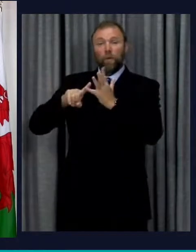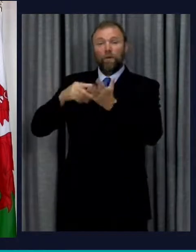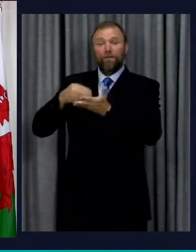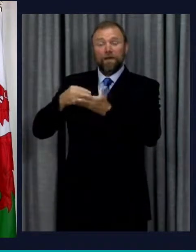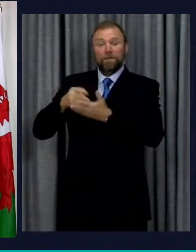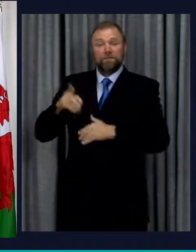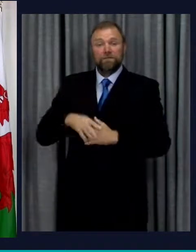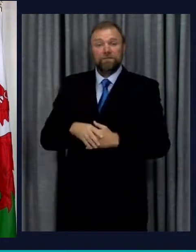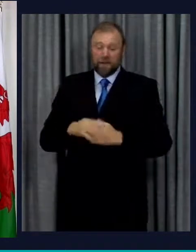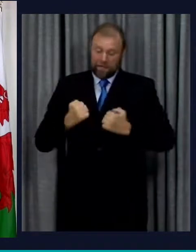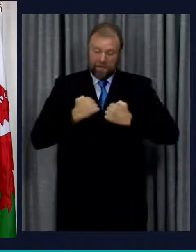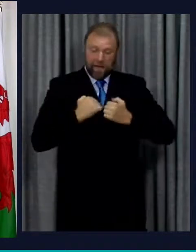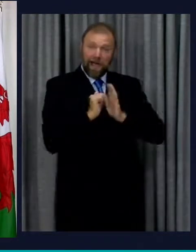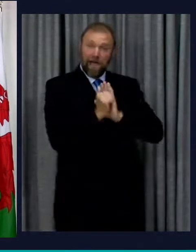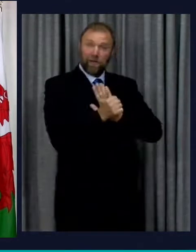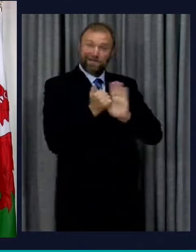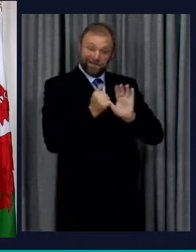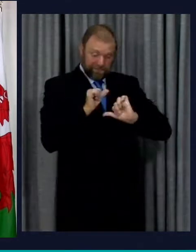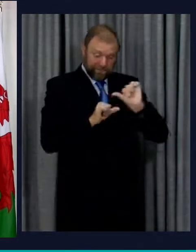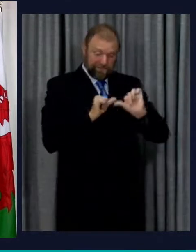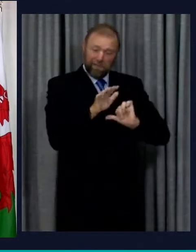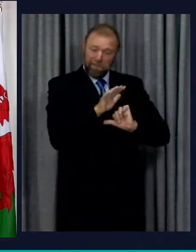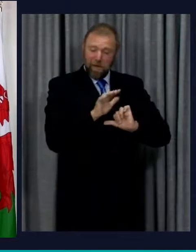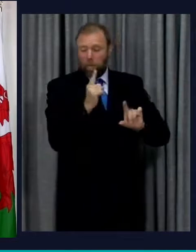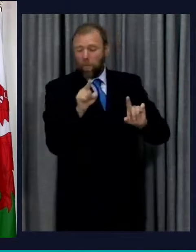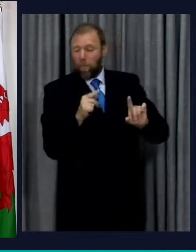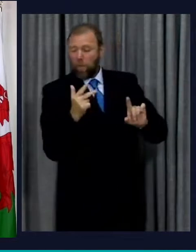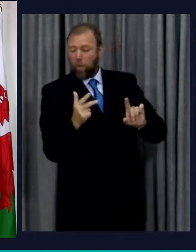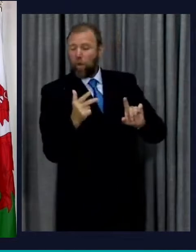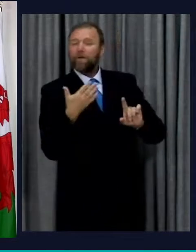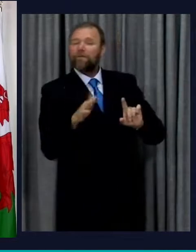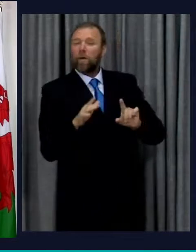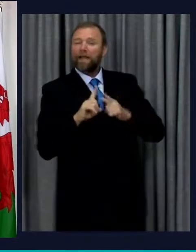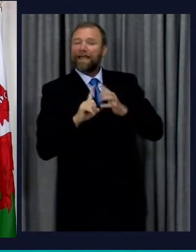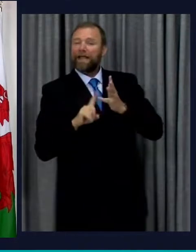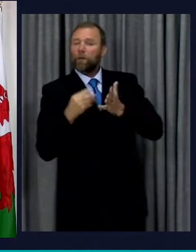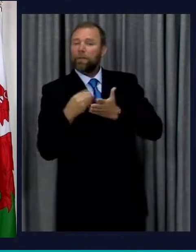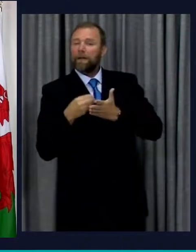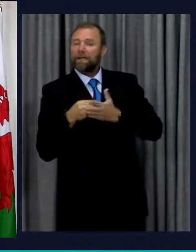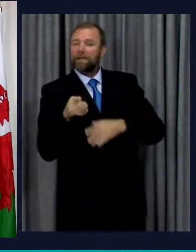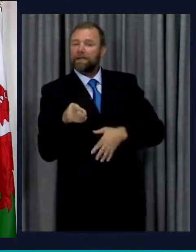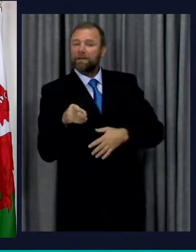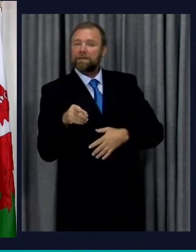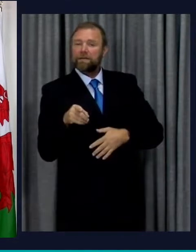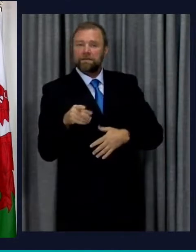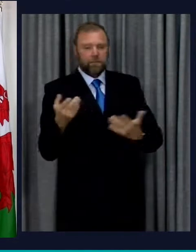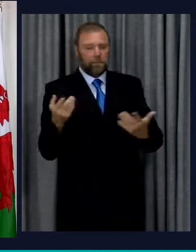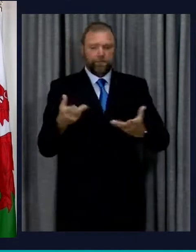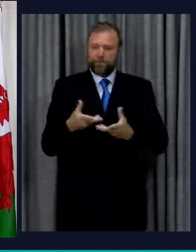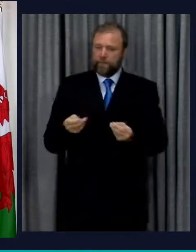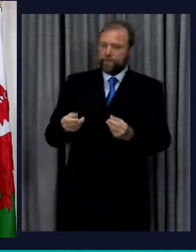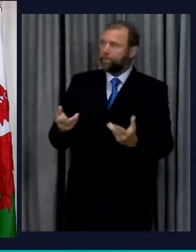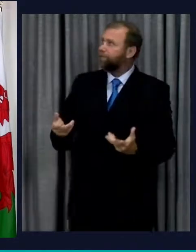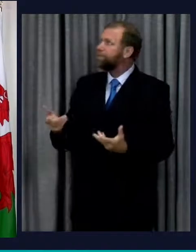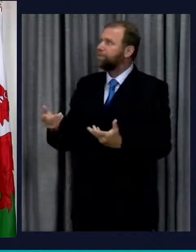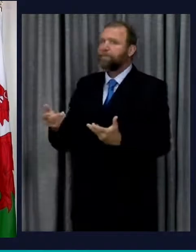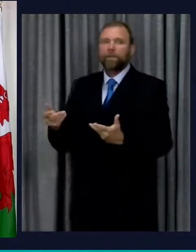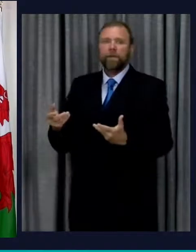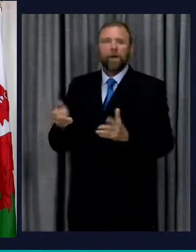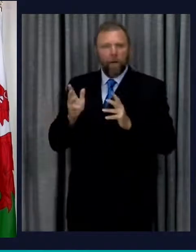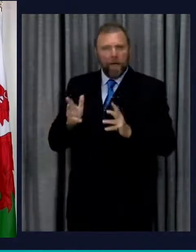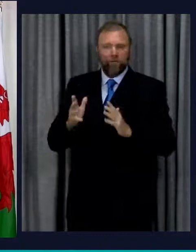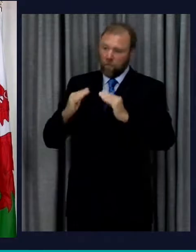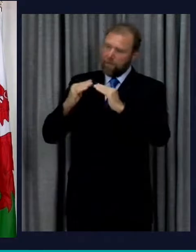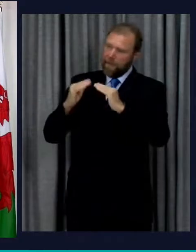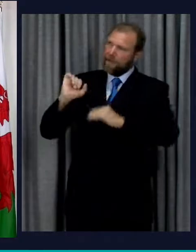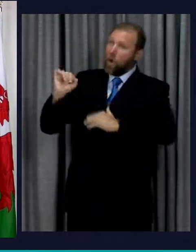by about a third of our apprenticeship funding comes from those former European Union funds. So we're going to be able to match up those opportunities together